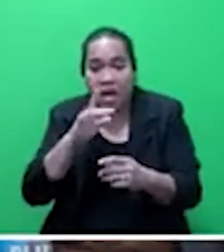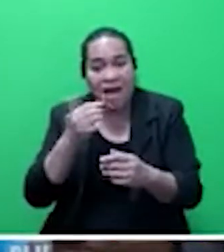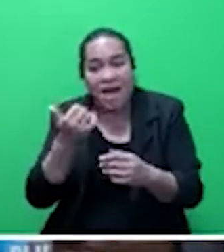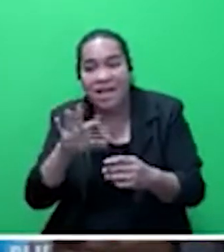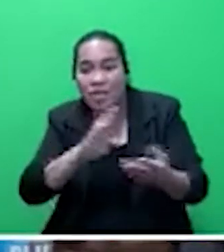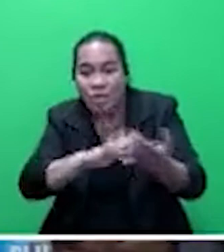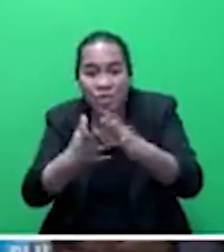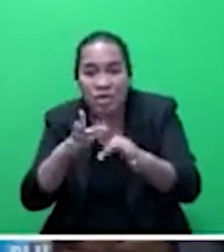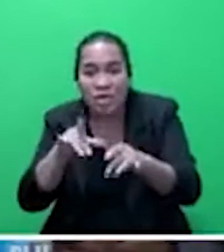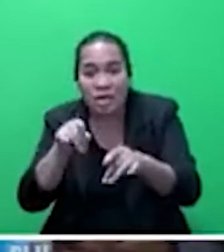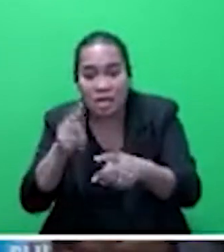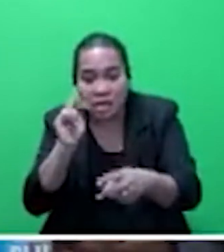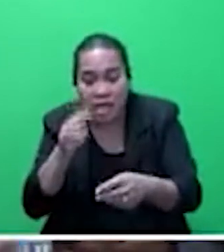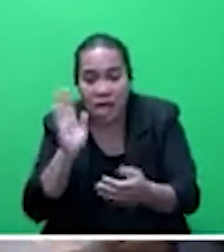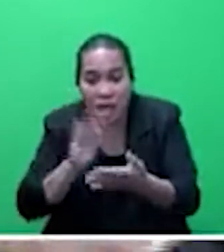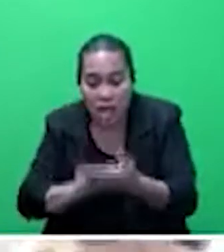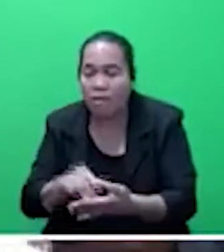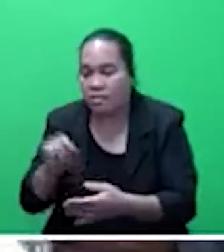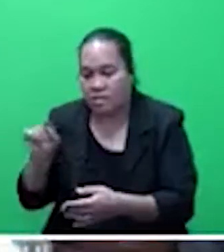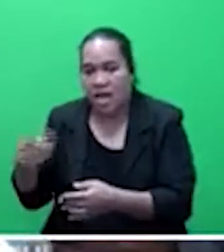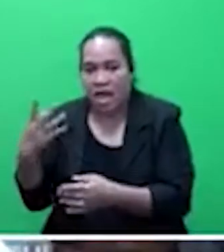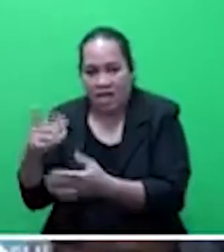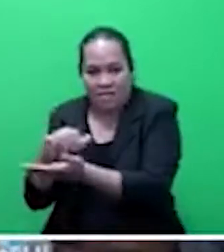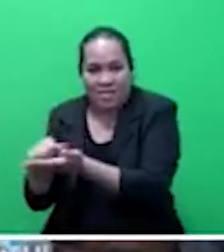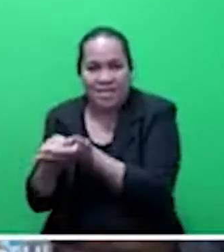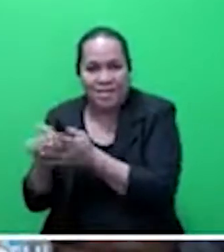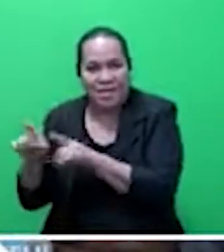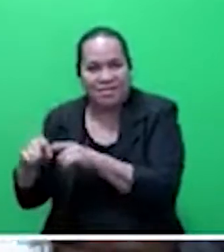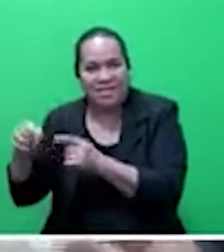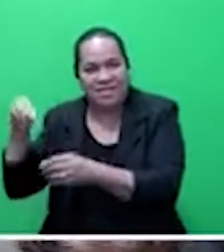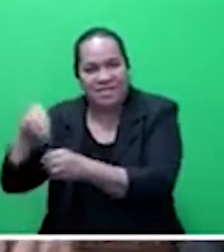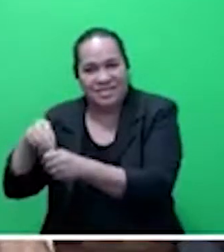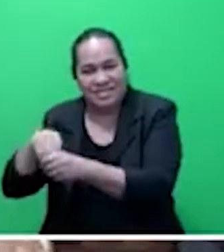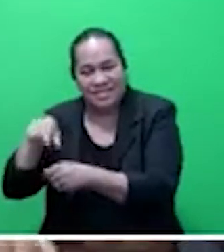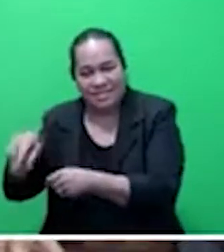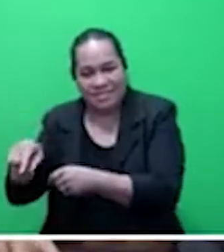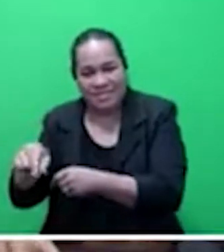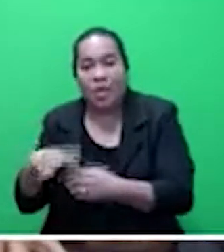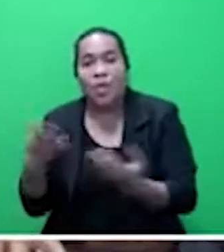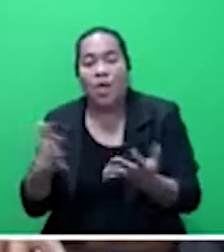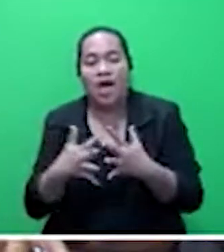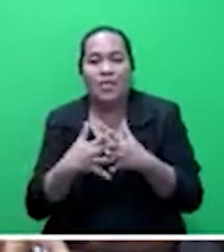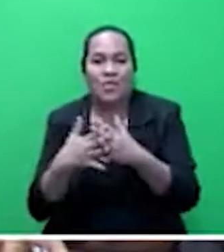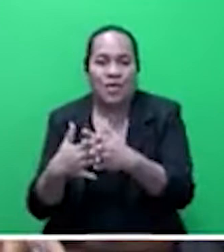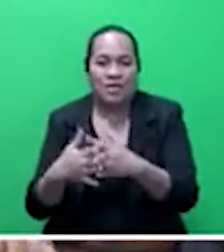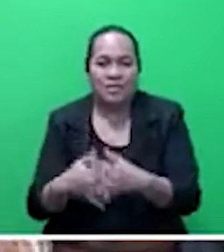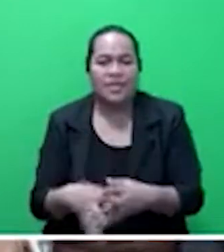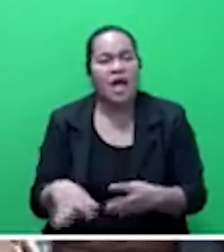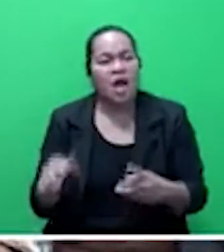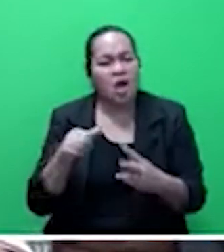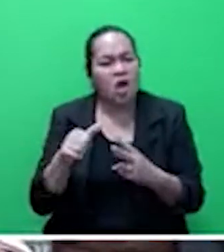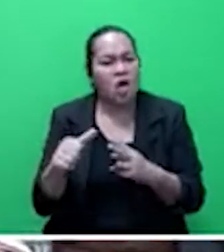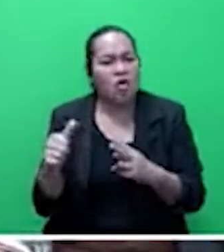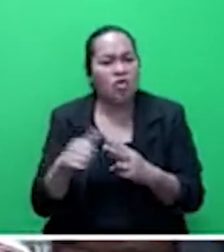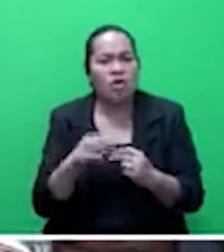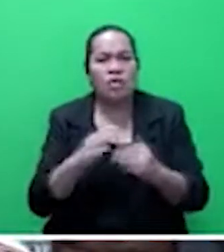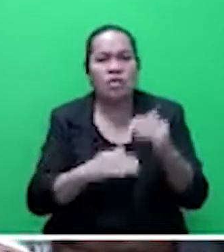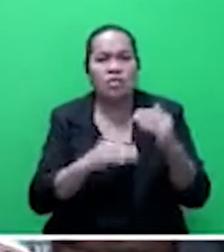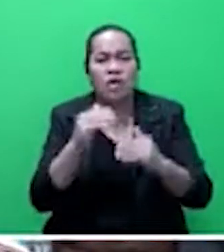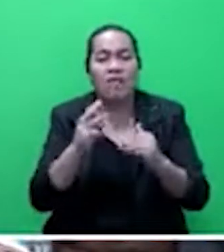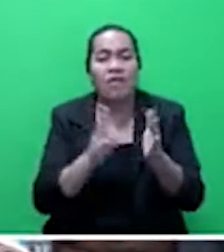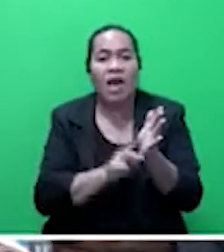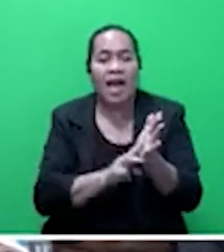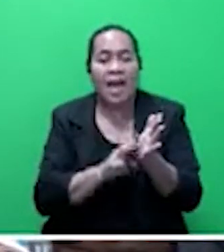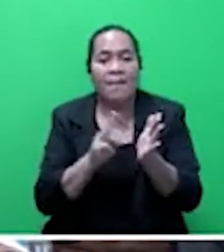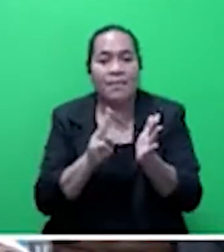response operations in the Western Division. Further support was rendered to the construction of the NDMO warehouse at